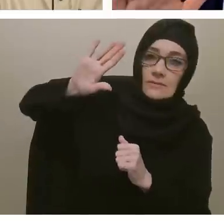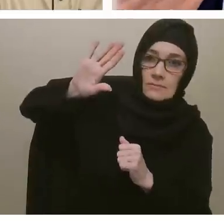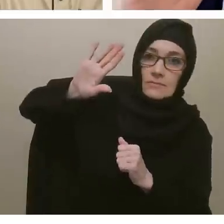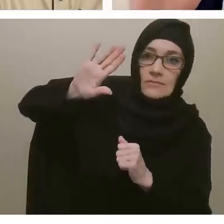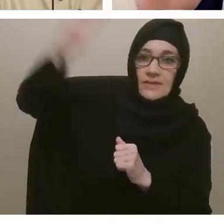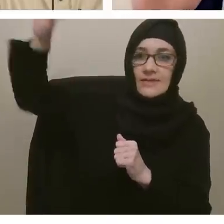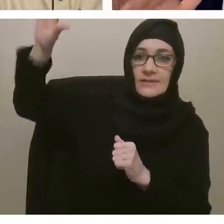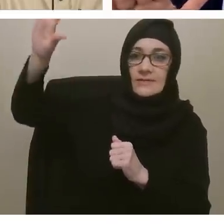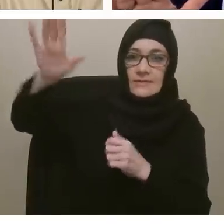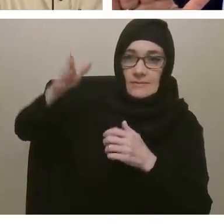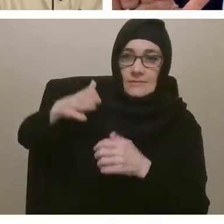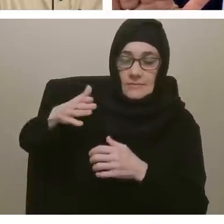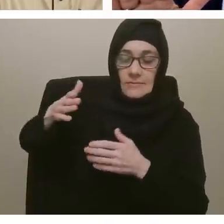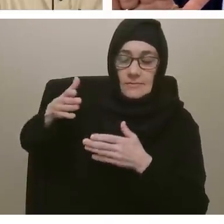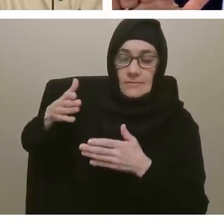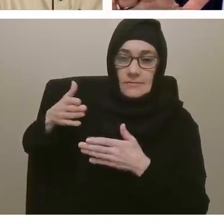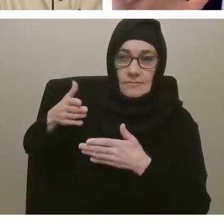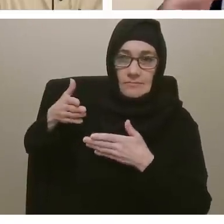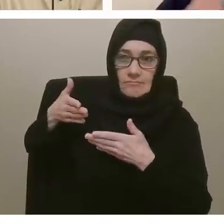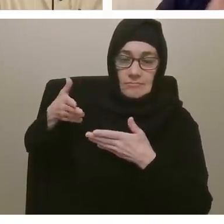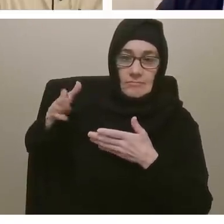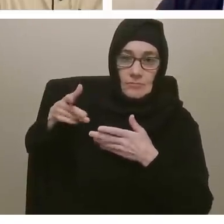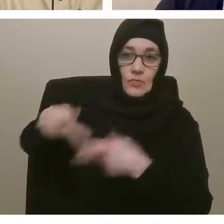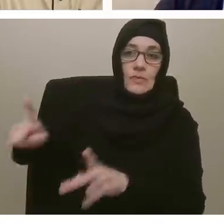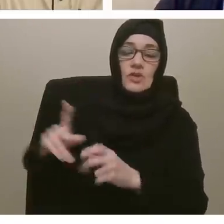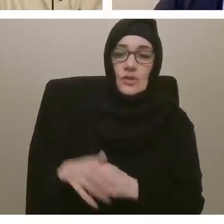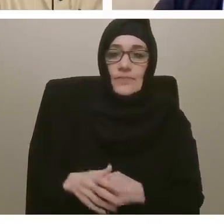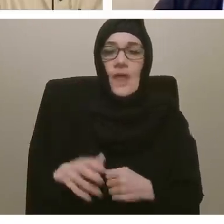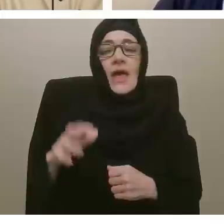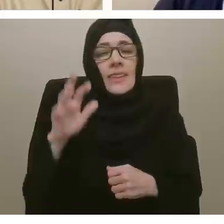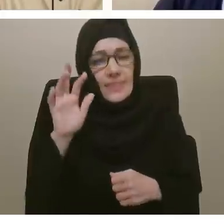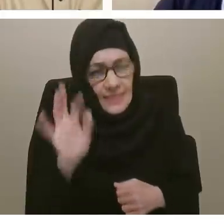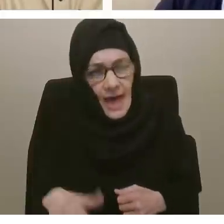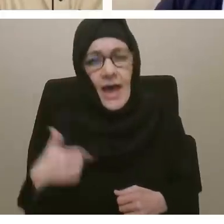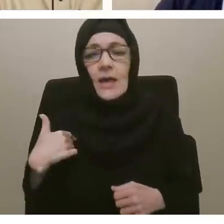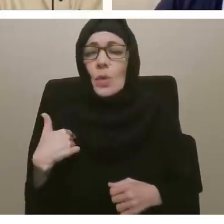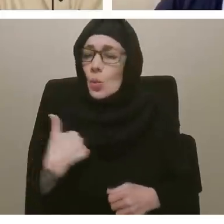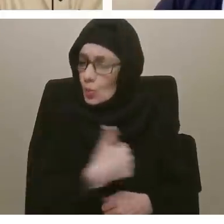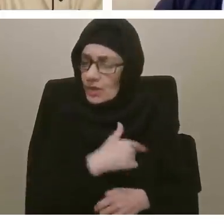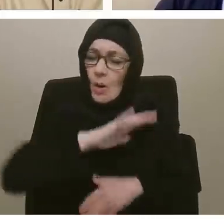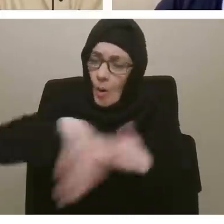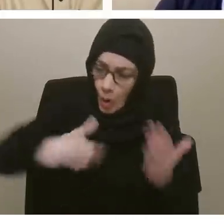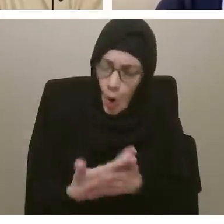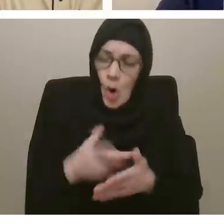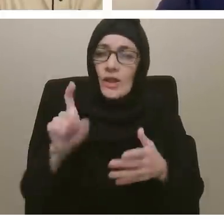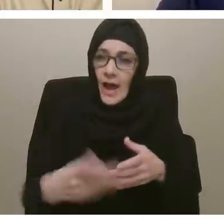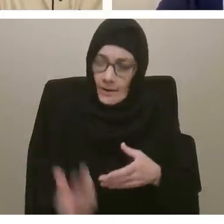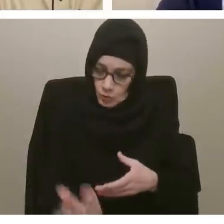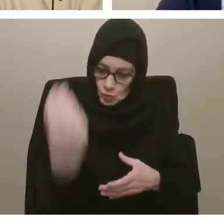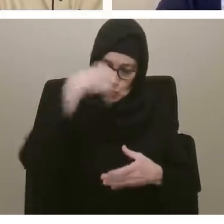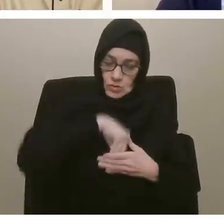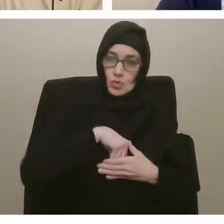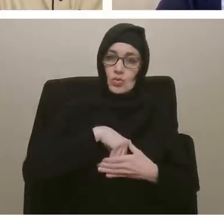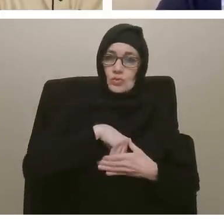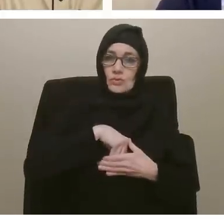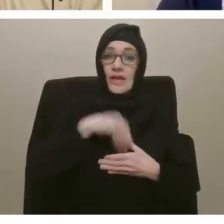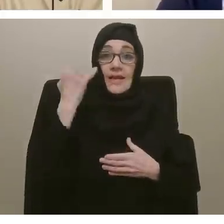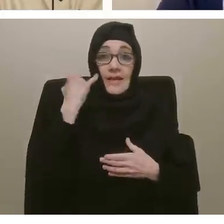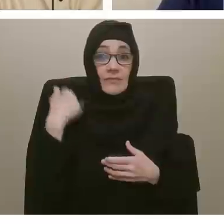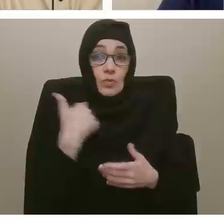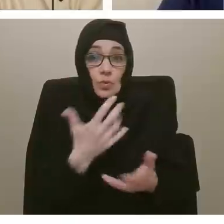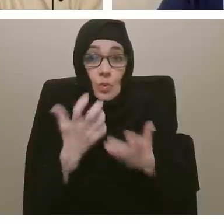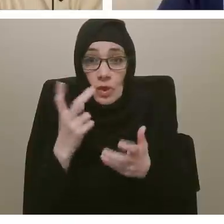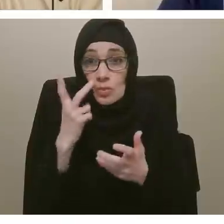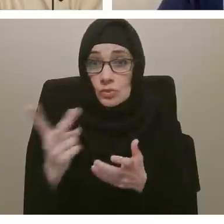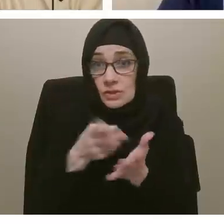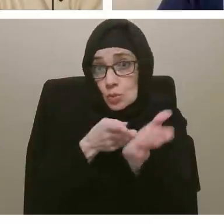essential prism that I believe all of us have to internalize. Because if we want to unlock the truth of the Qur'an,